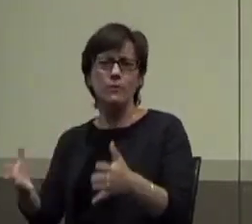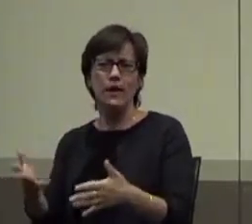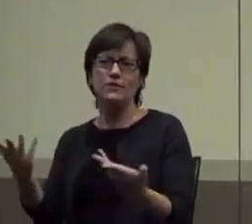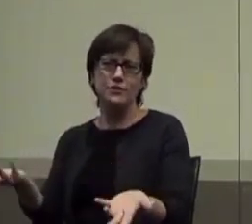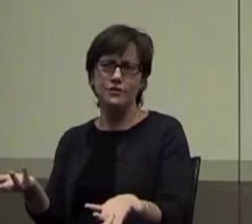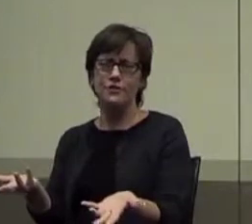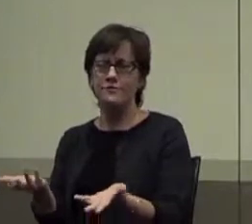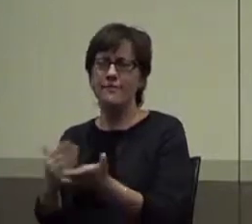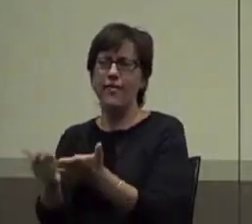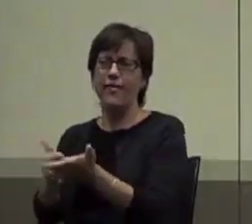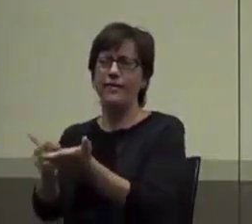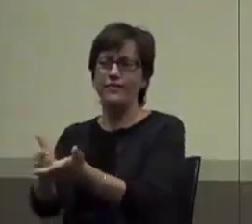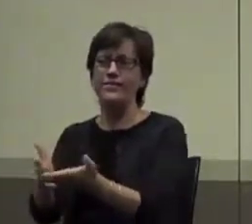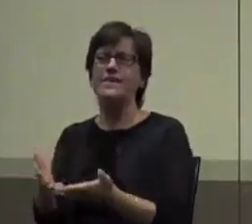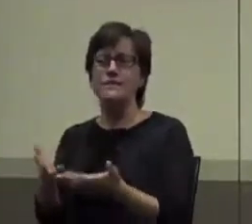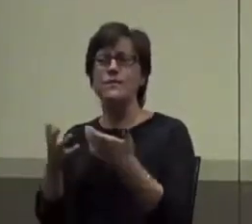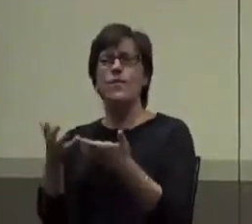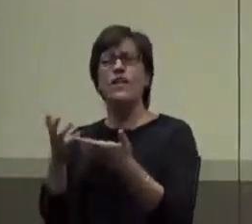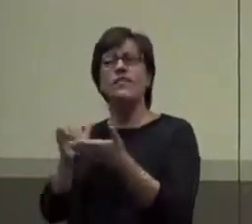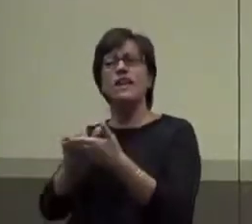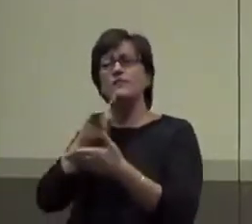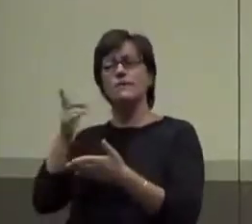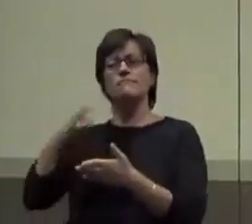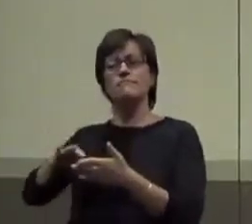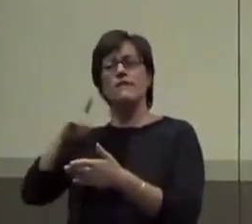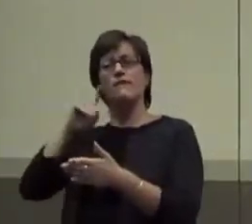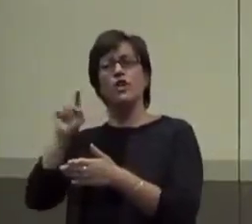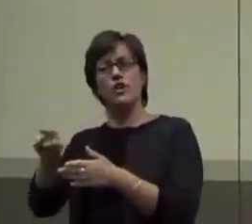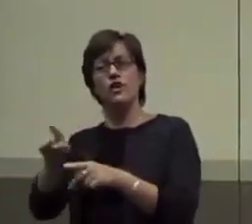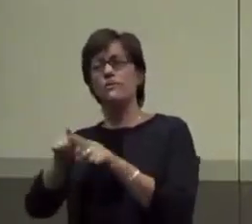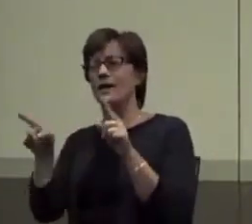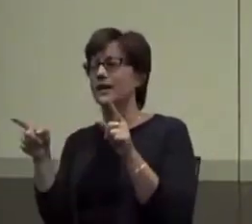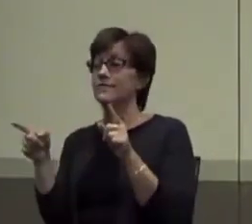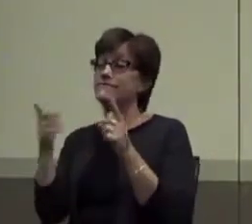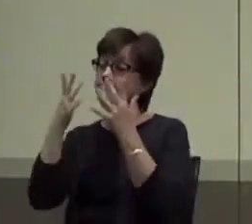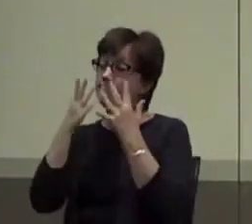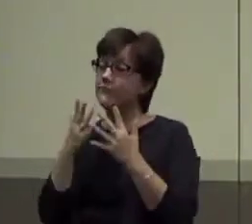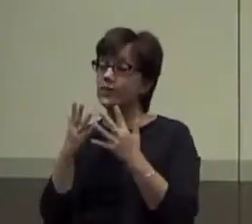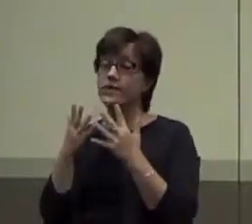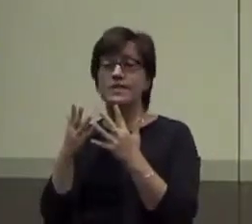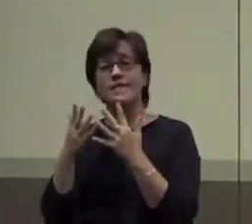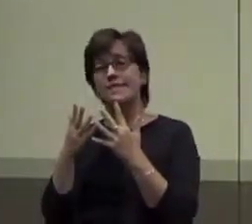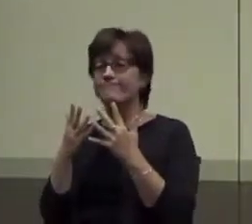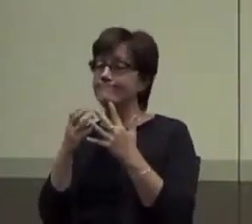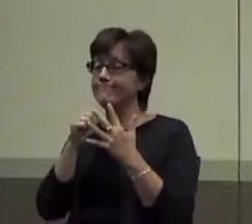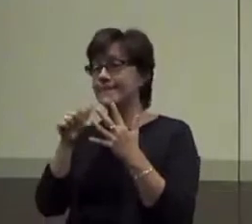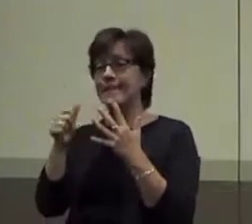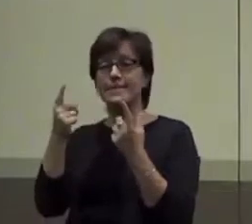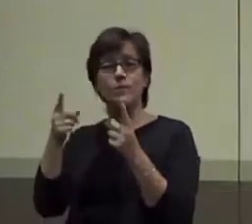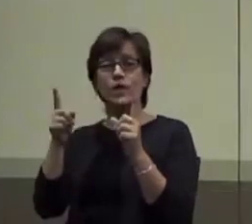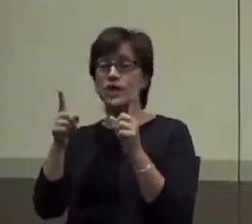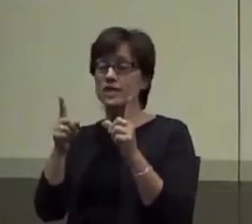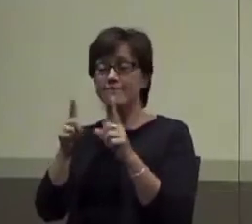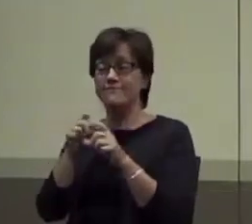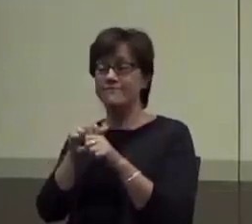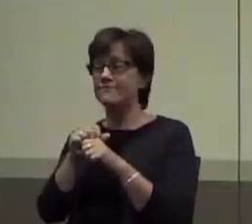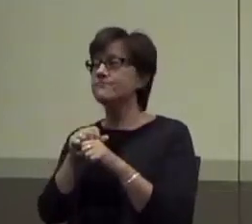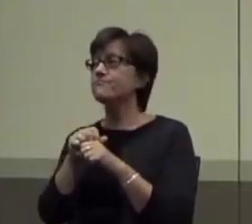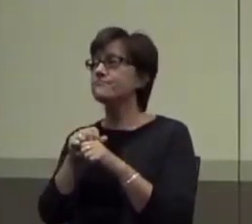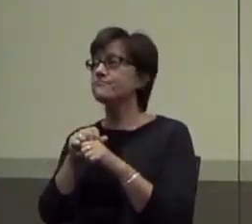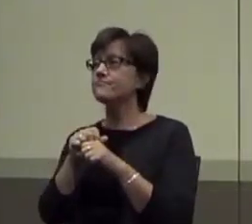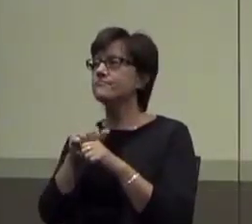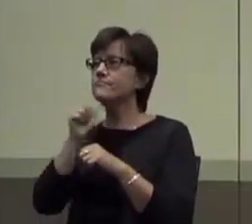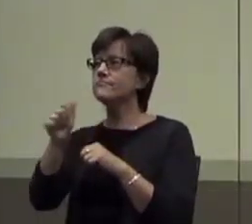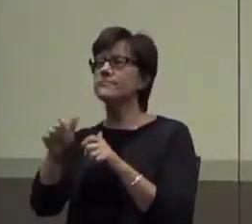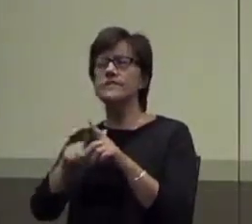So we want that to pay off for her. But unfortunately, that's not working, okay? So we don't start